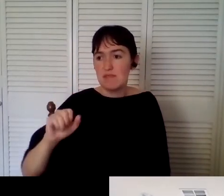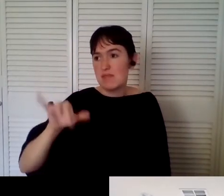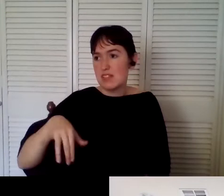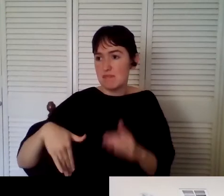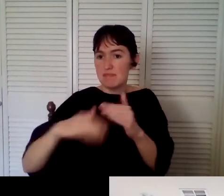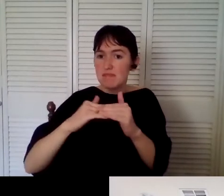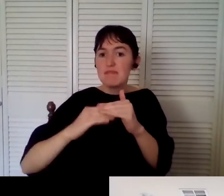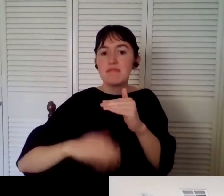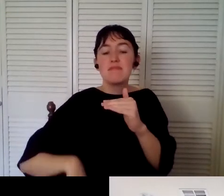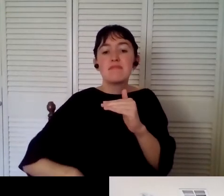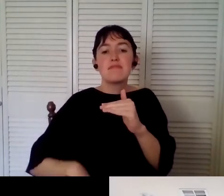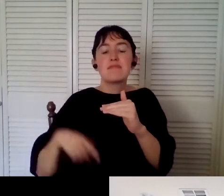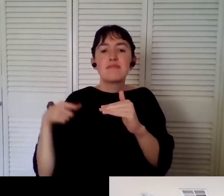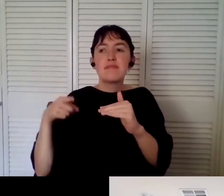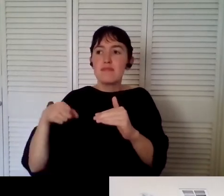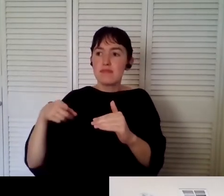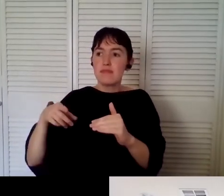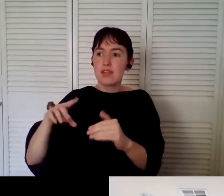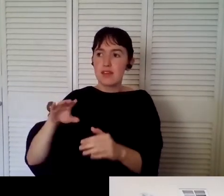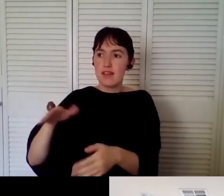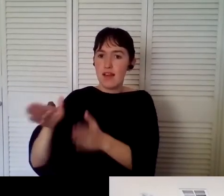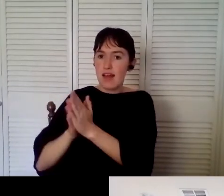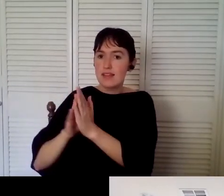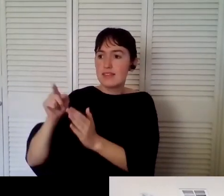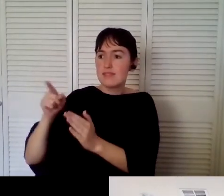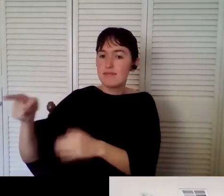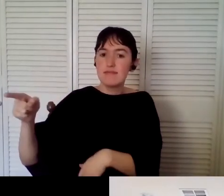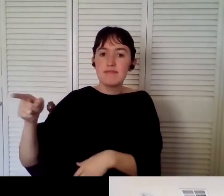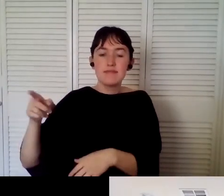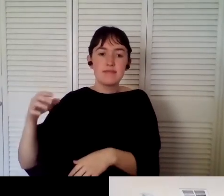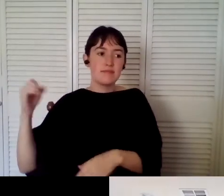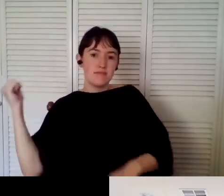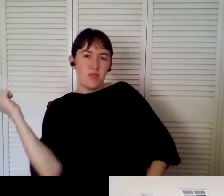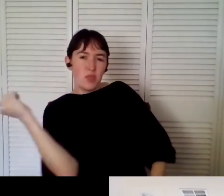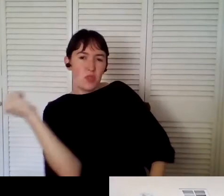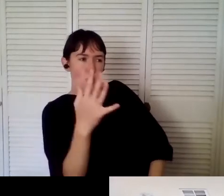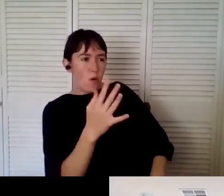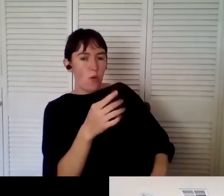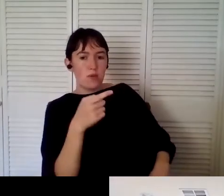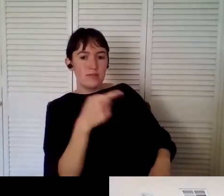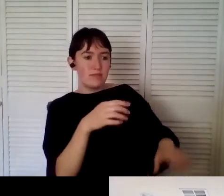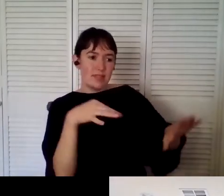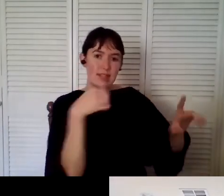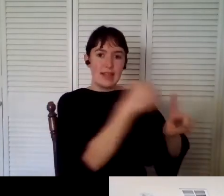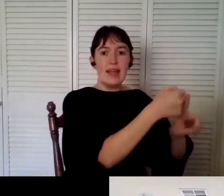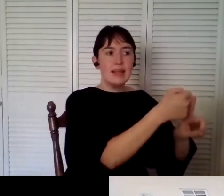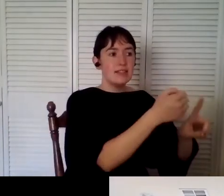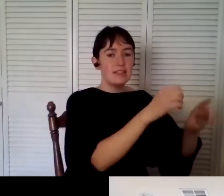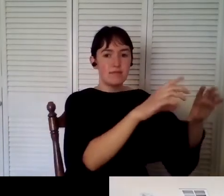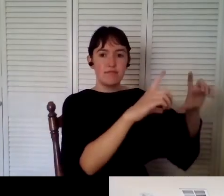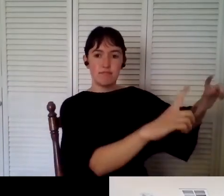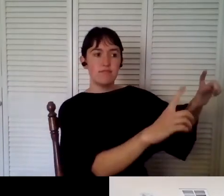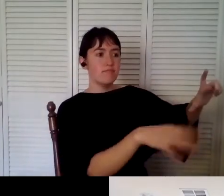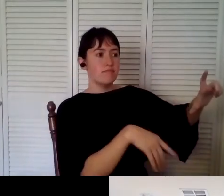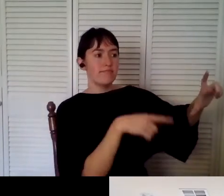And they asked them to hit a target the size of a deer or a person just 15 to 20 yards in